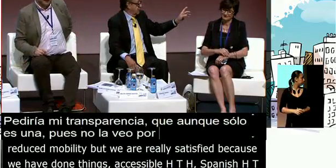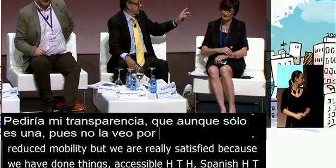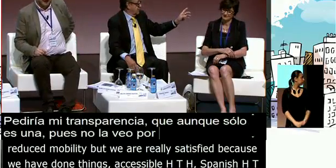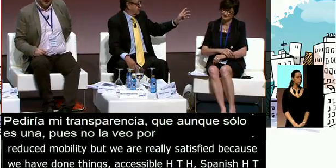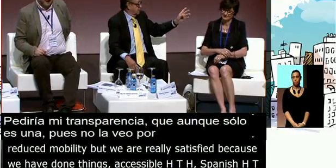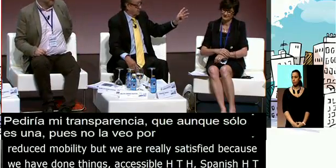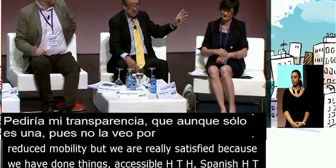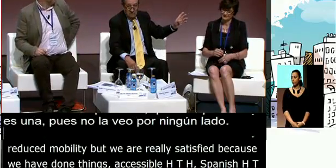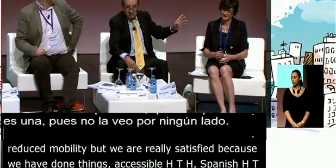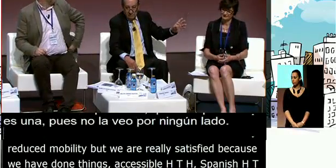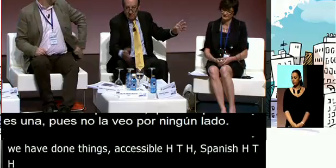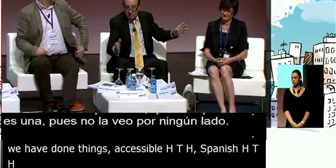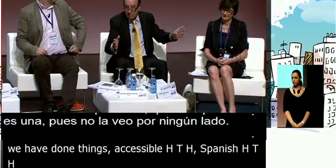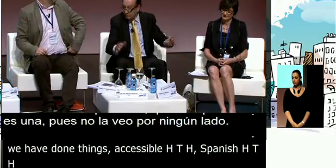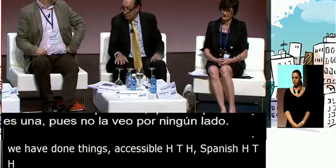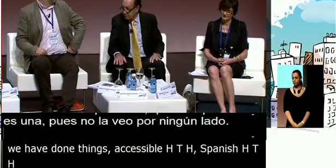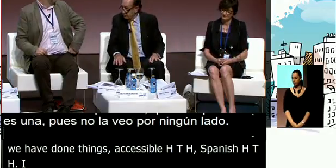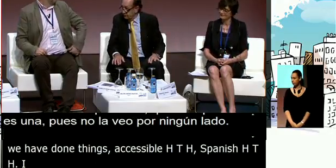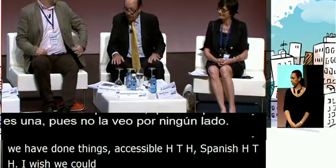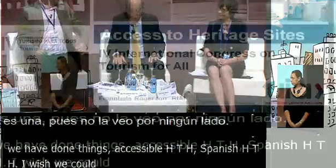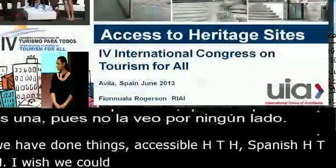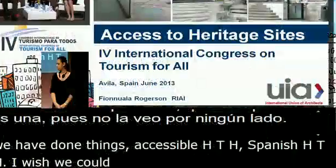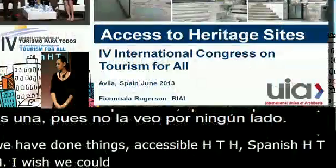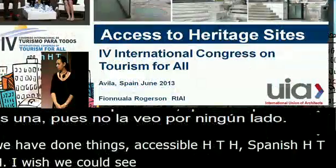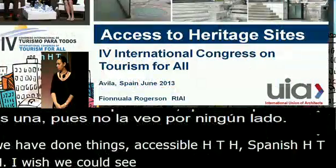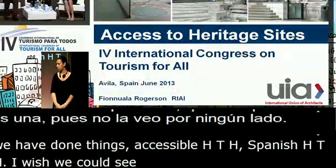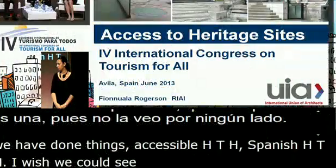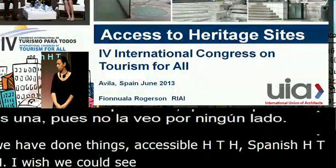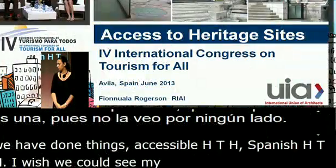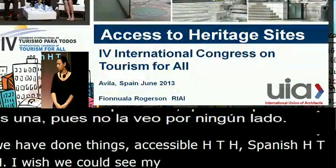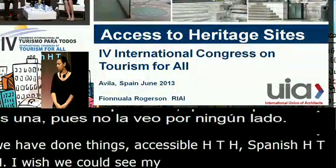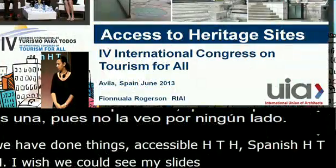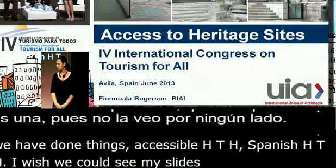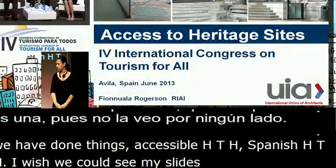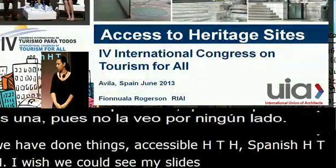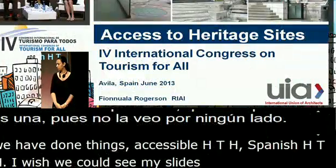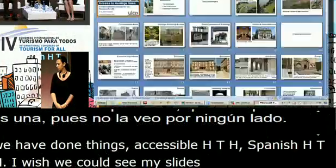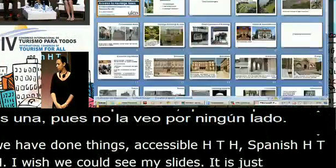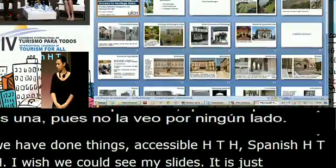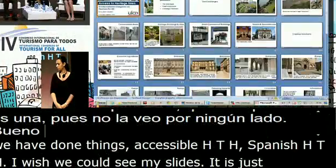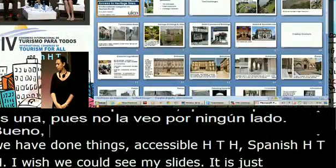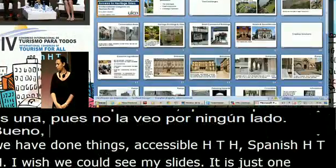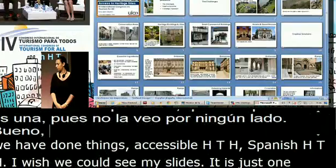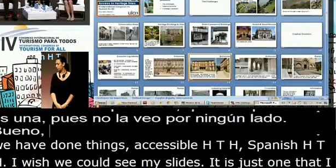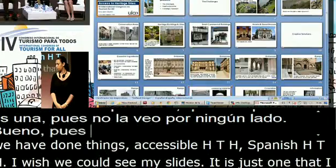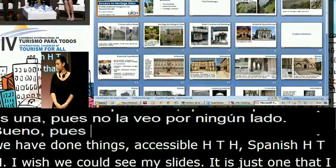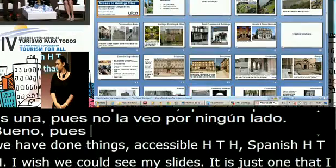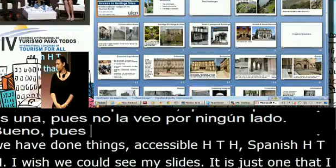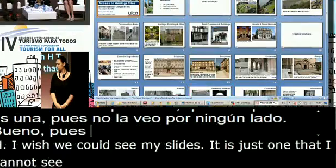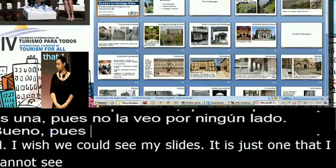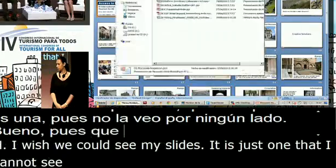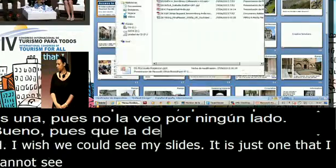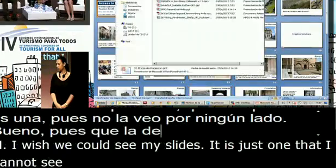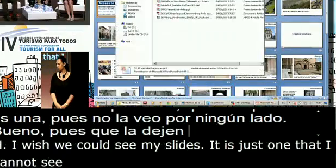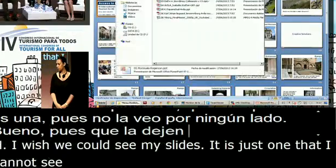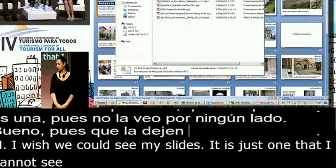wish we could see my slide. It is just one, but well, I cannot see it. Well,